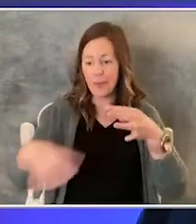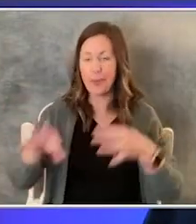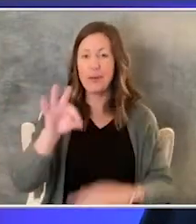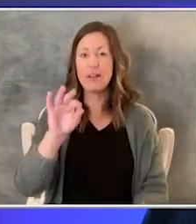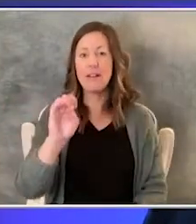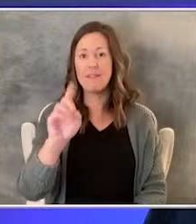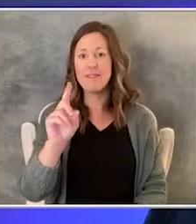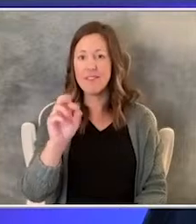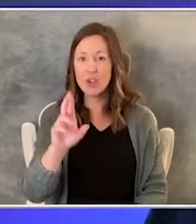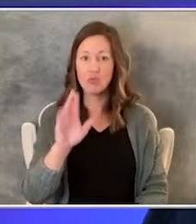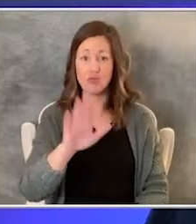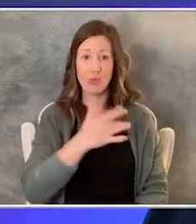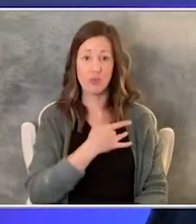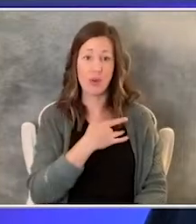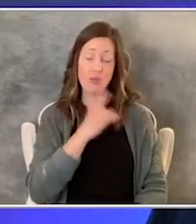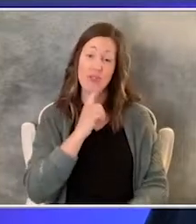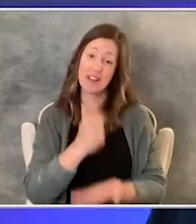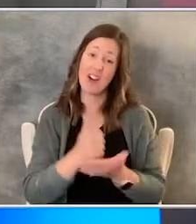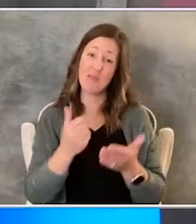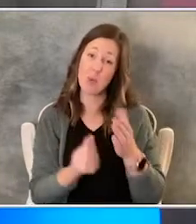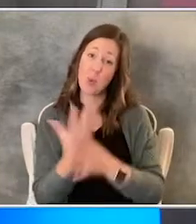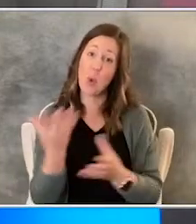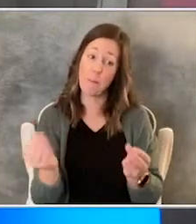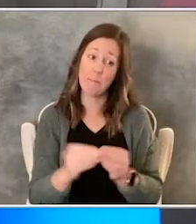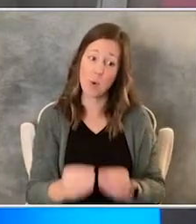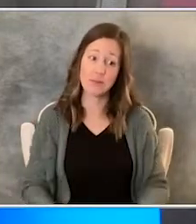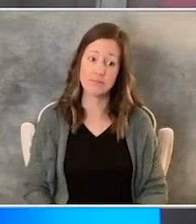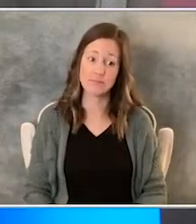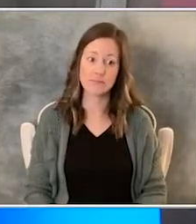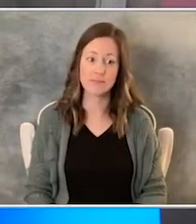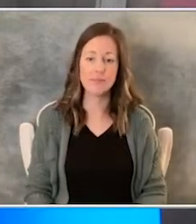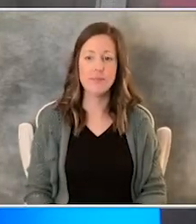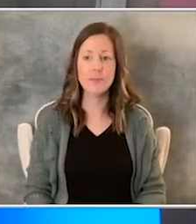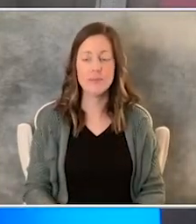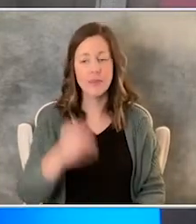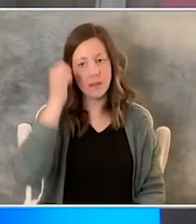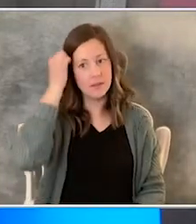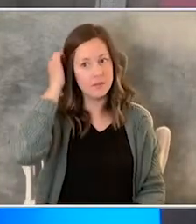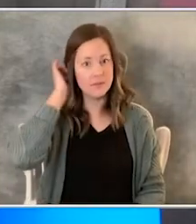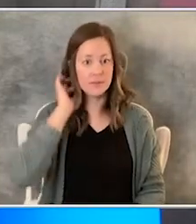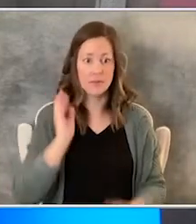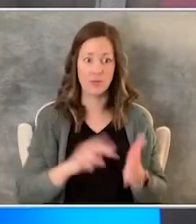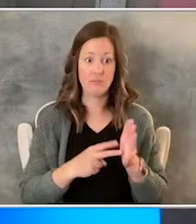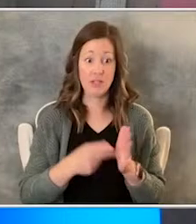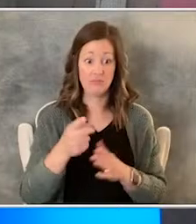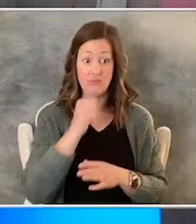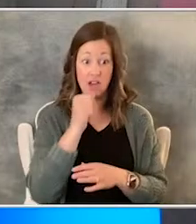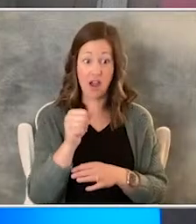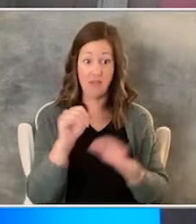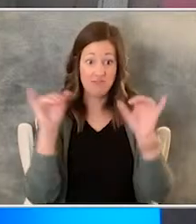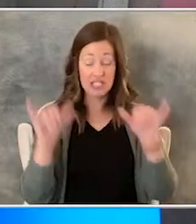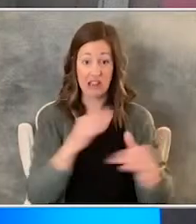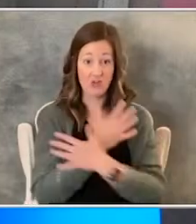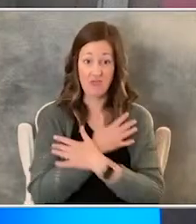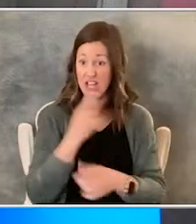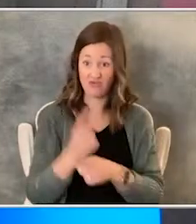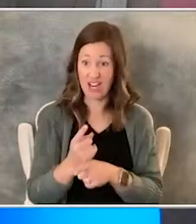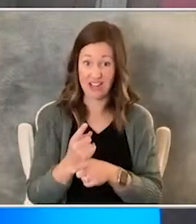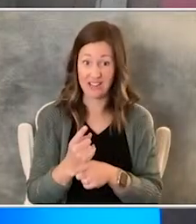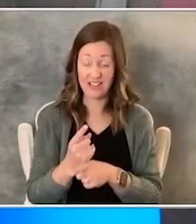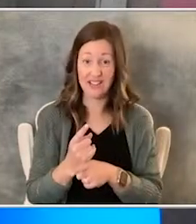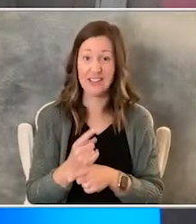bypass? So it does sound counterintuitive, but a certain percent of bypasses will close in the first